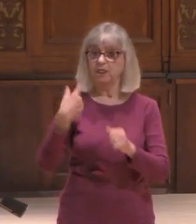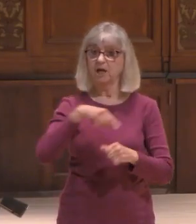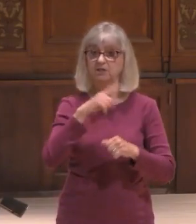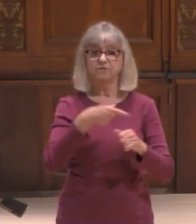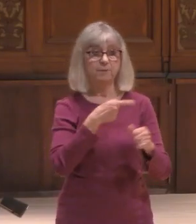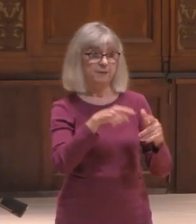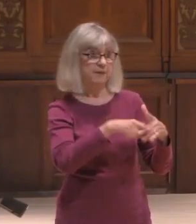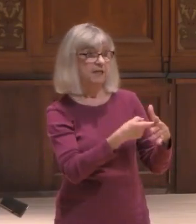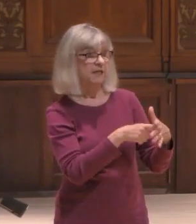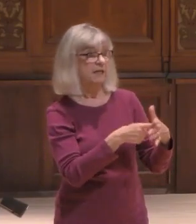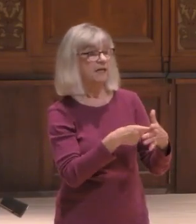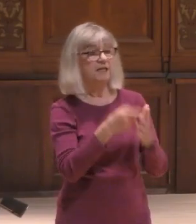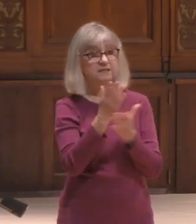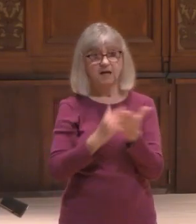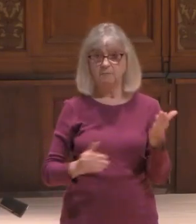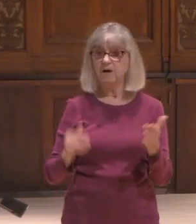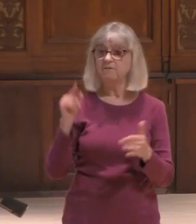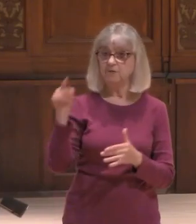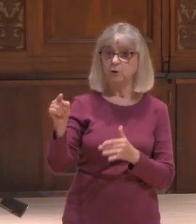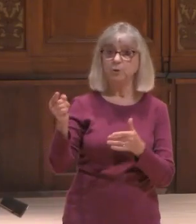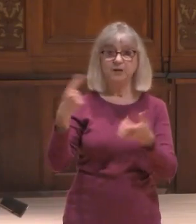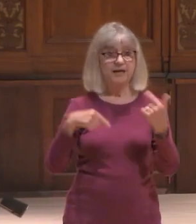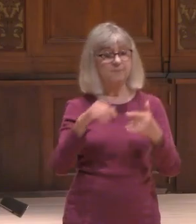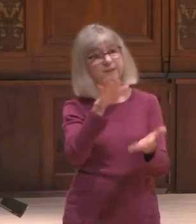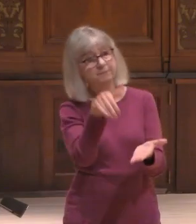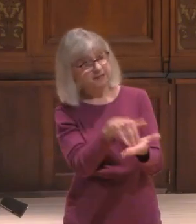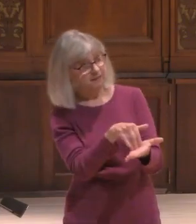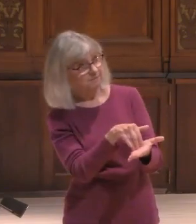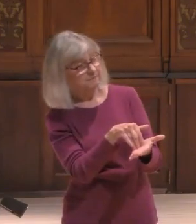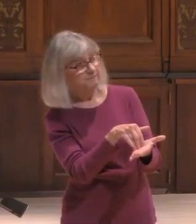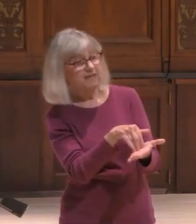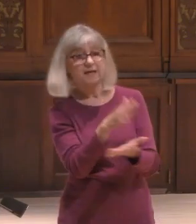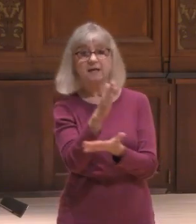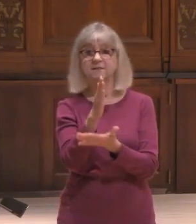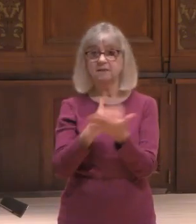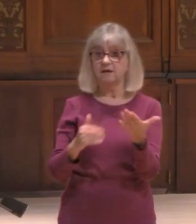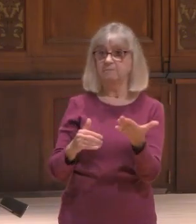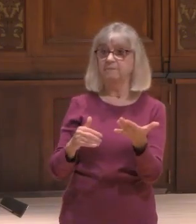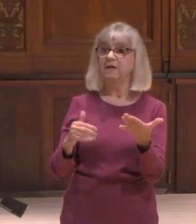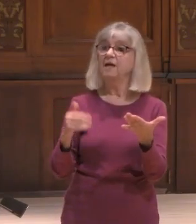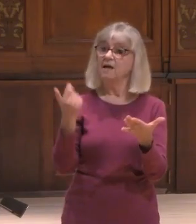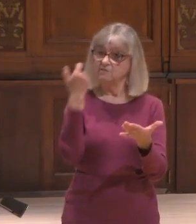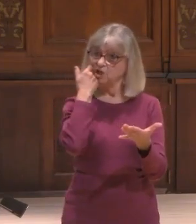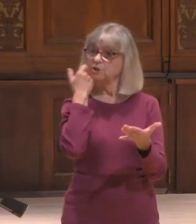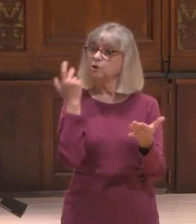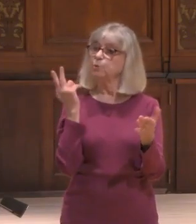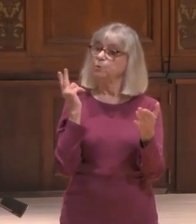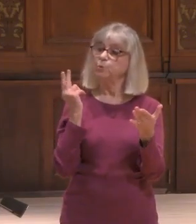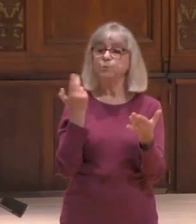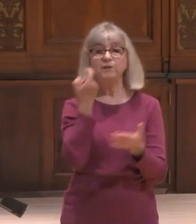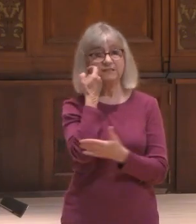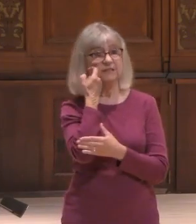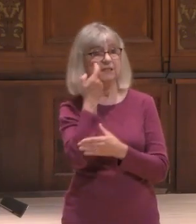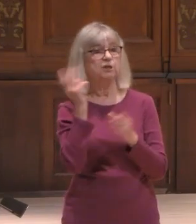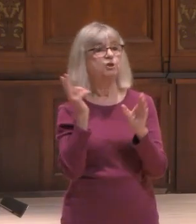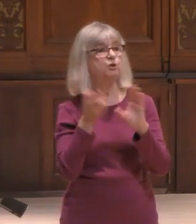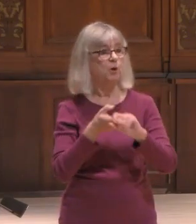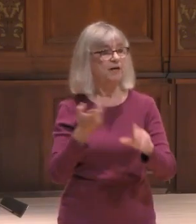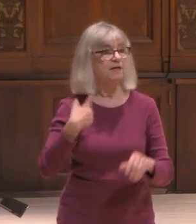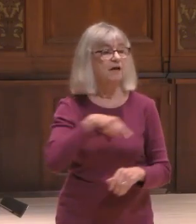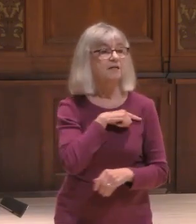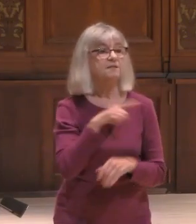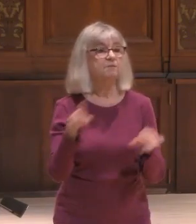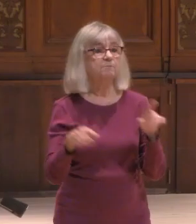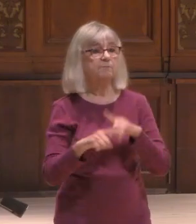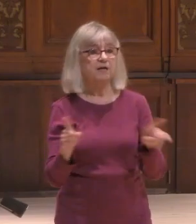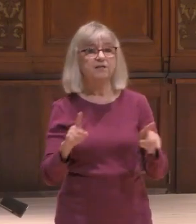beginning. Some of you came in the middle, and others have just recently joined us. But each of you carry